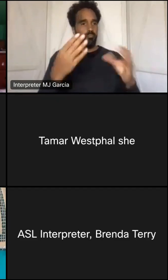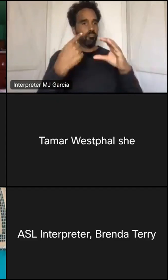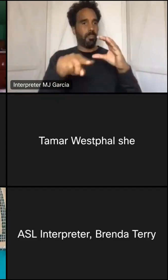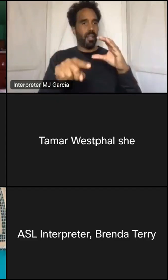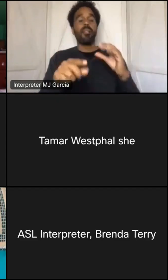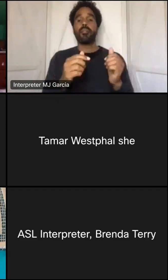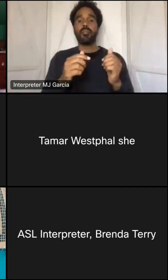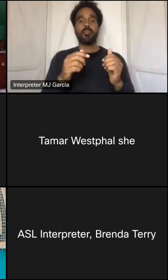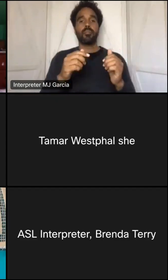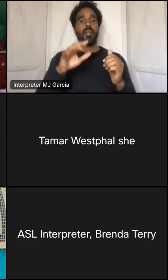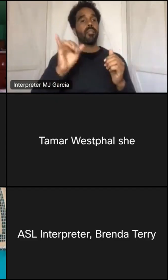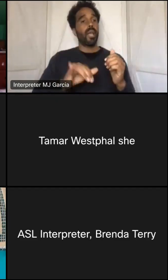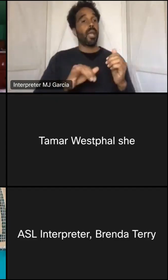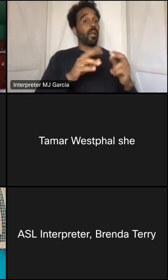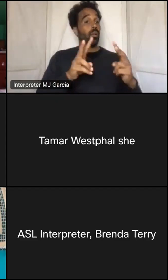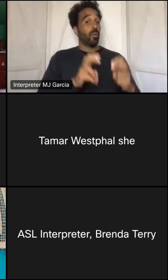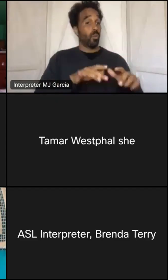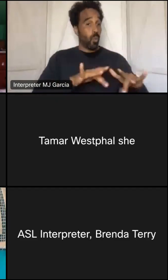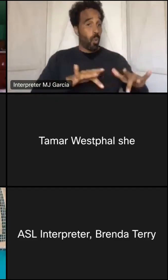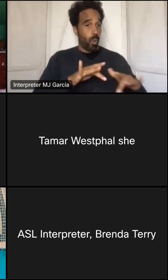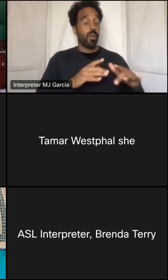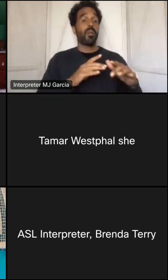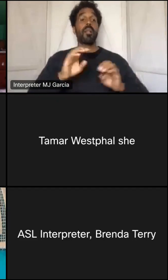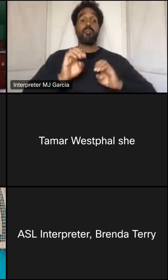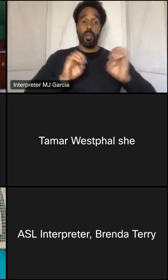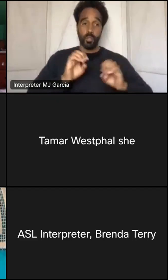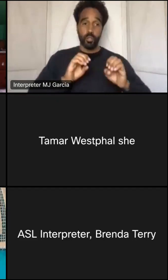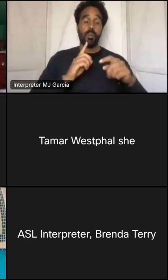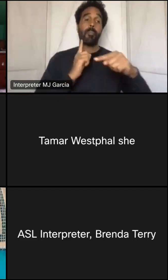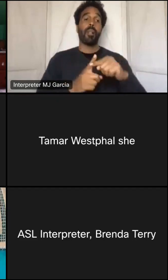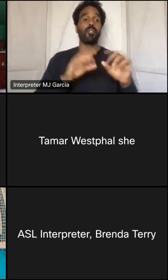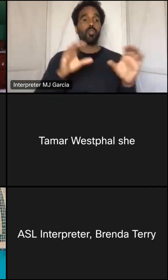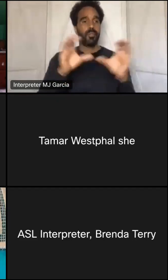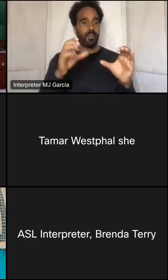the evaluation, and a certificate of attendance. And again, I wish